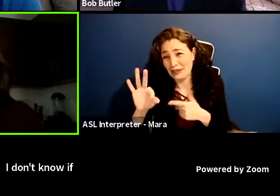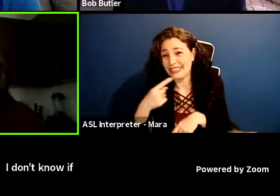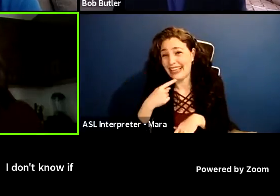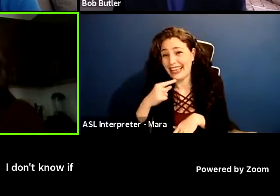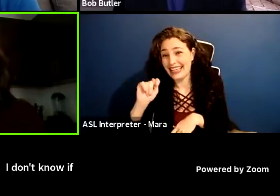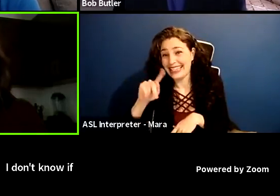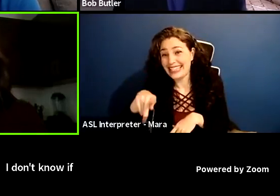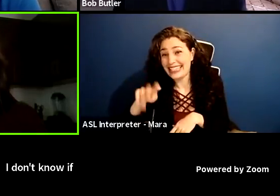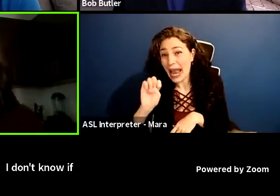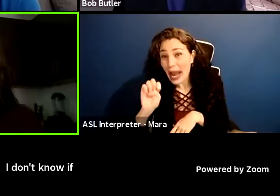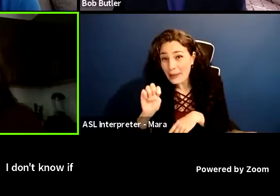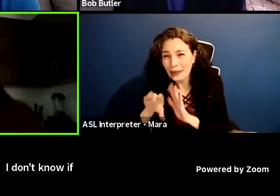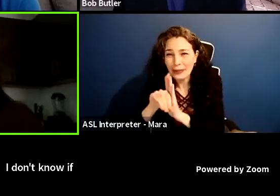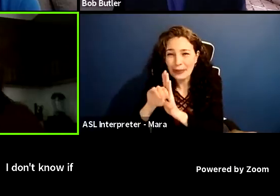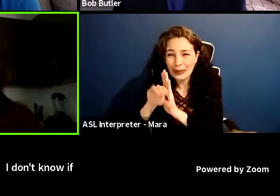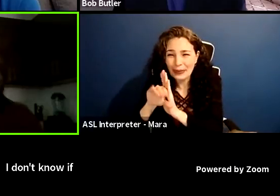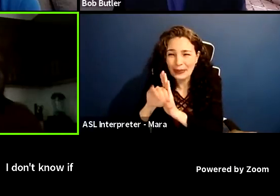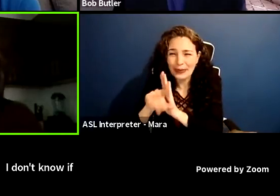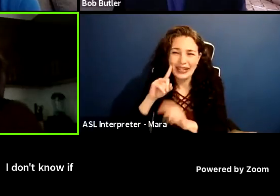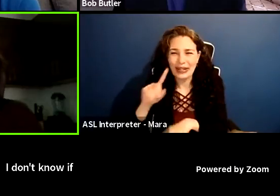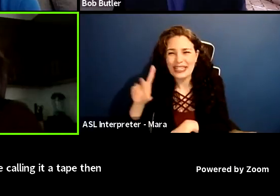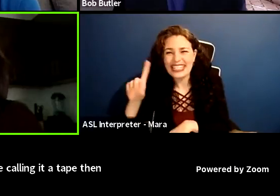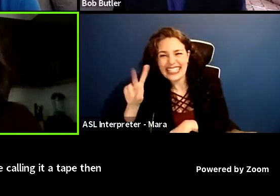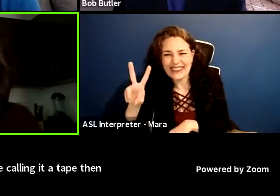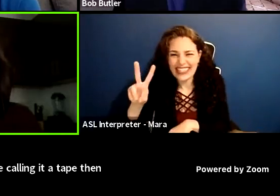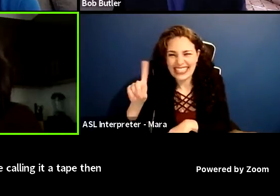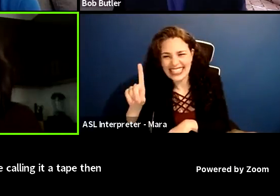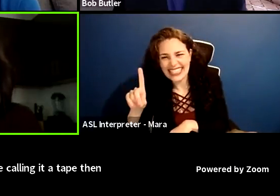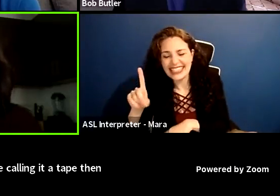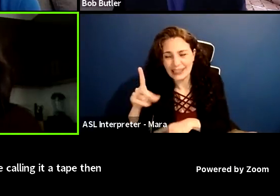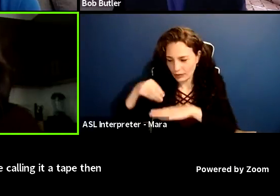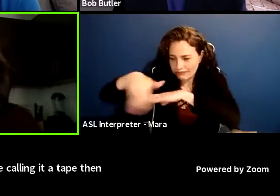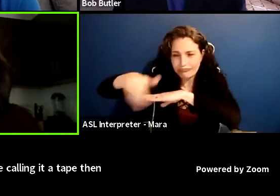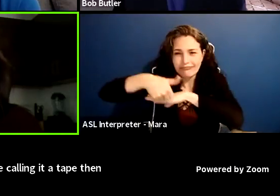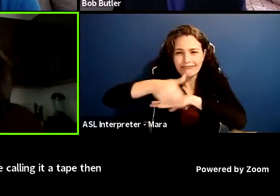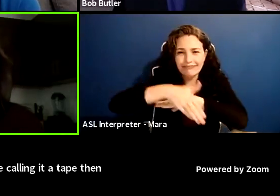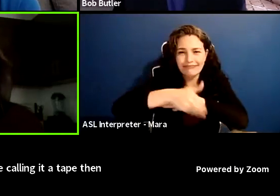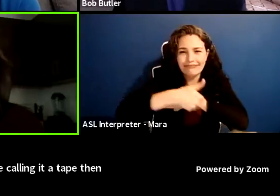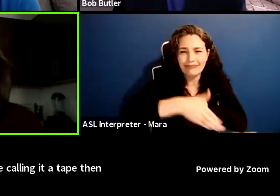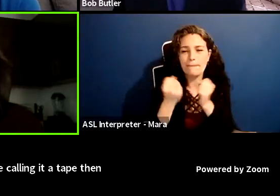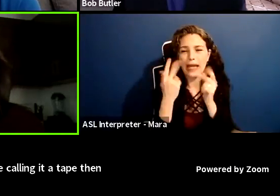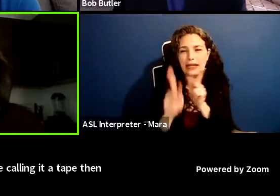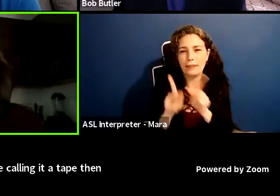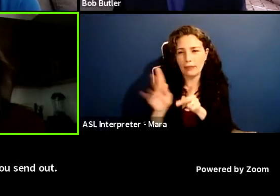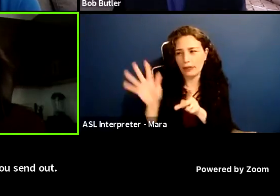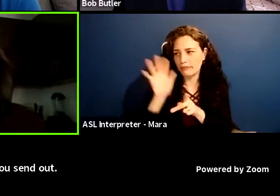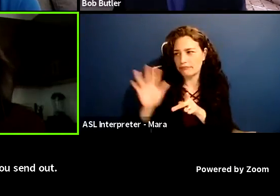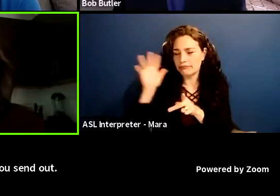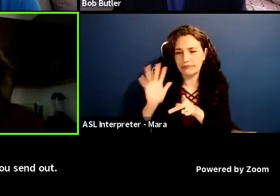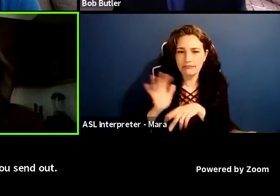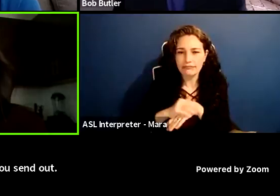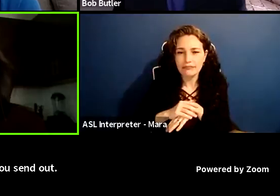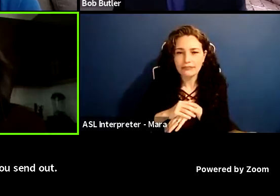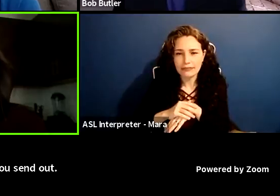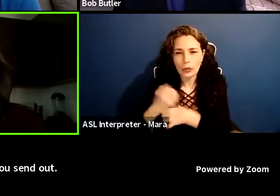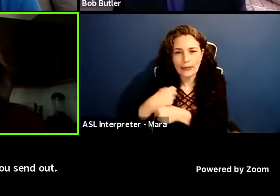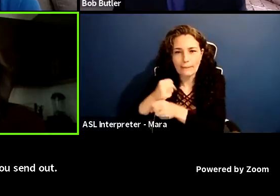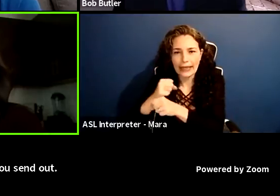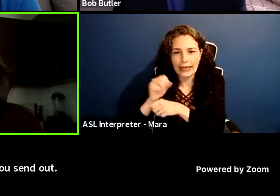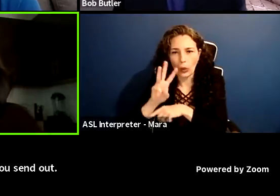tape then, but it was like a DVD, or you would send it out. I know a lot of people spend a lot of time making websites. That was actually a part of